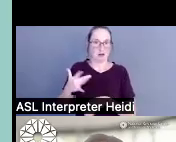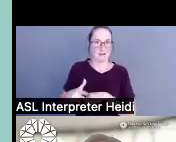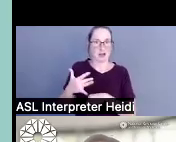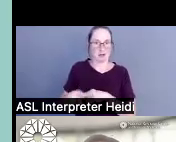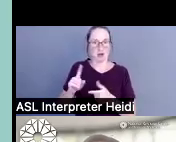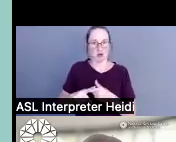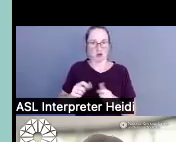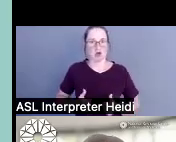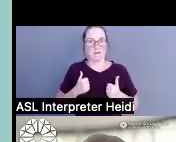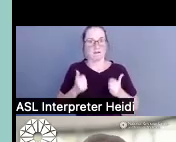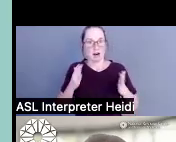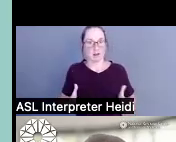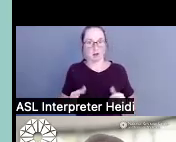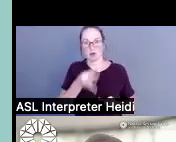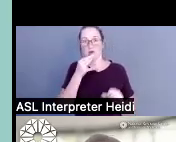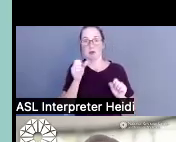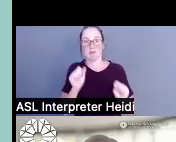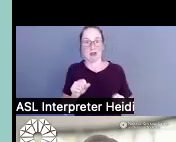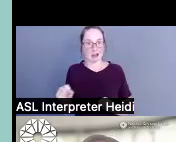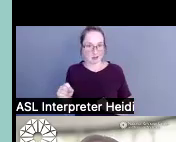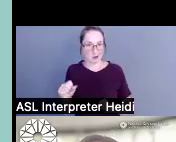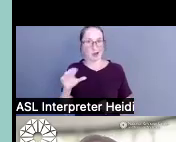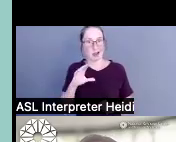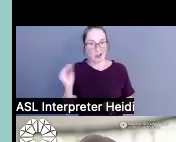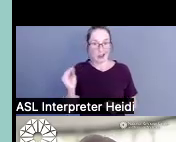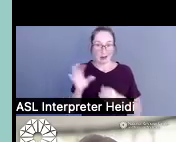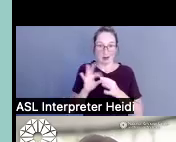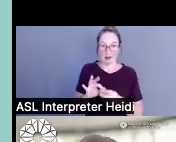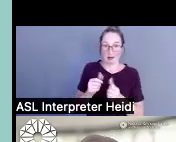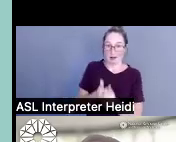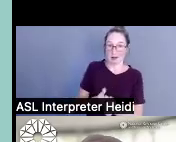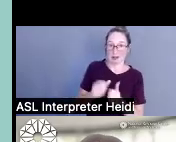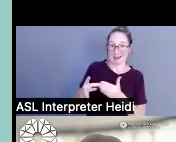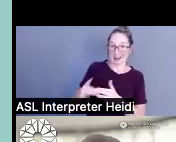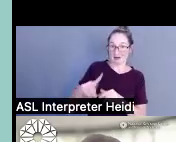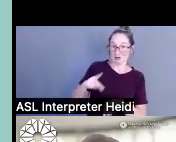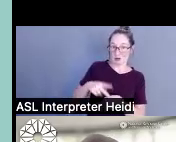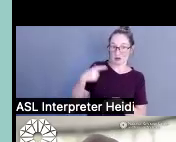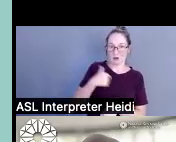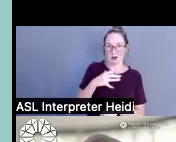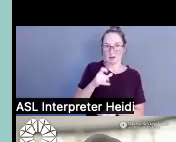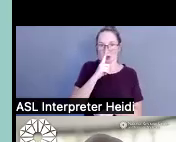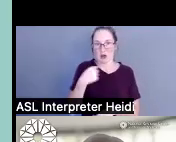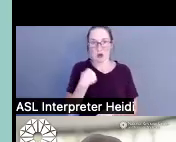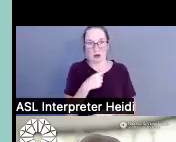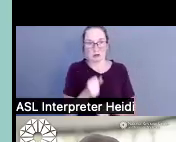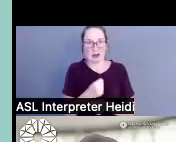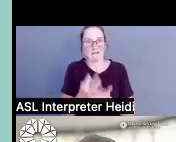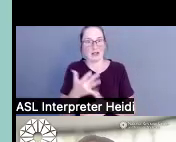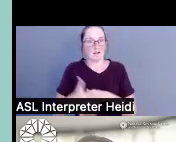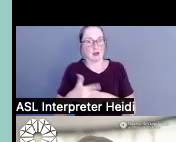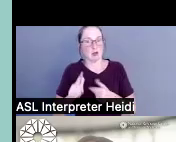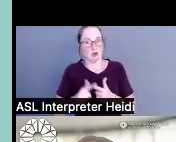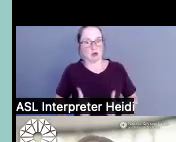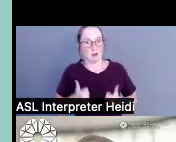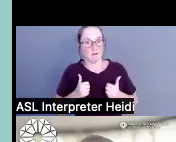to survivors as soon as possible. And according to the guiding principles, we want to make sure that we're making funds available to